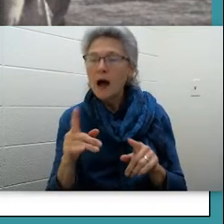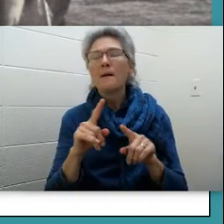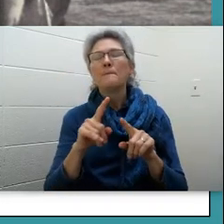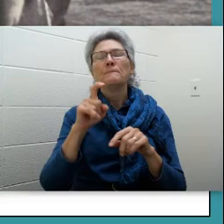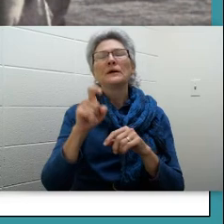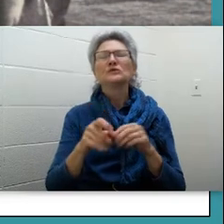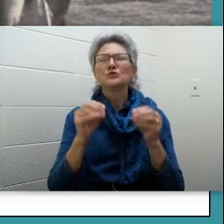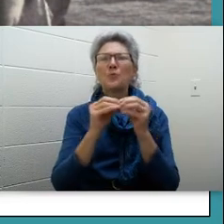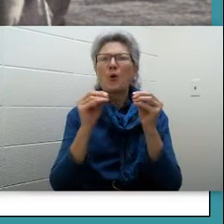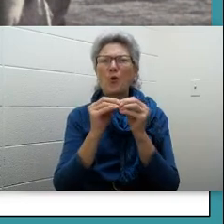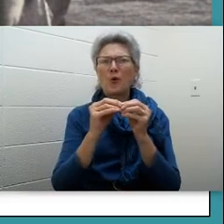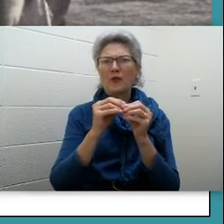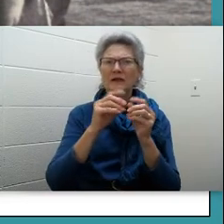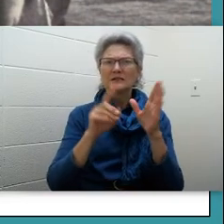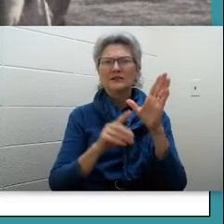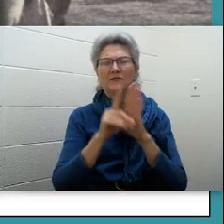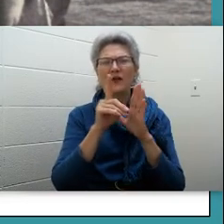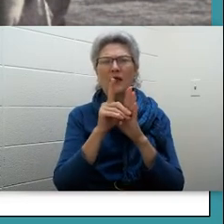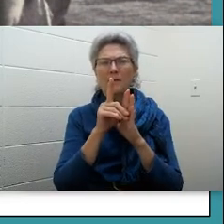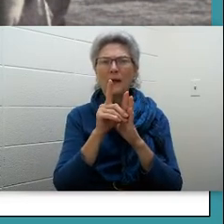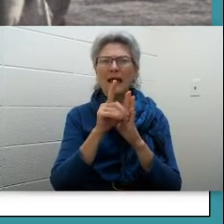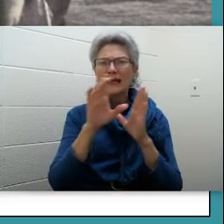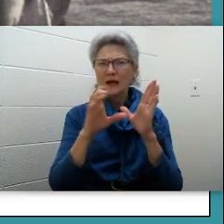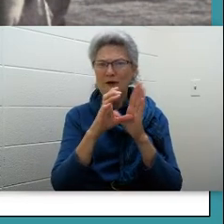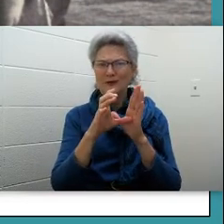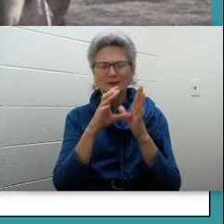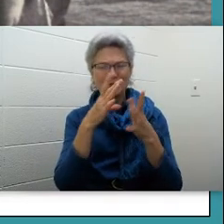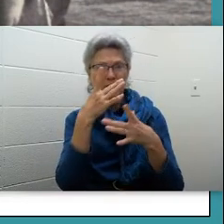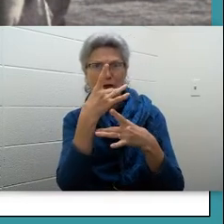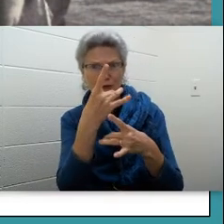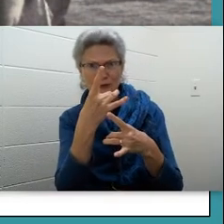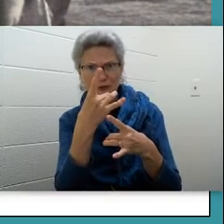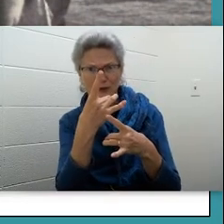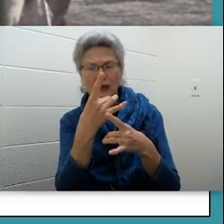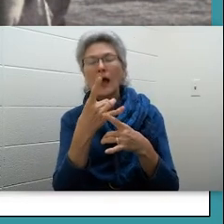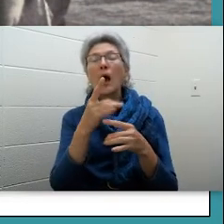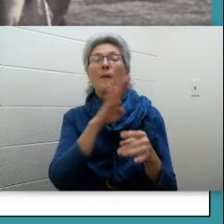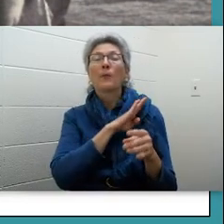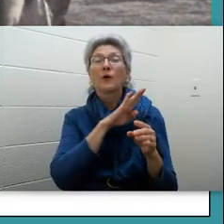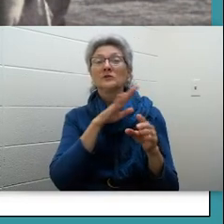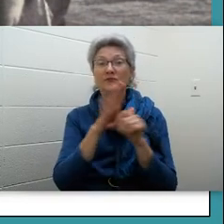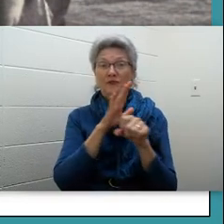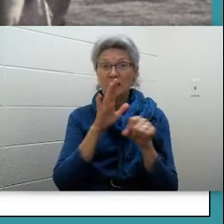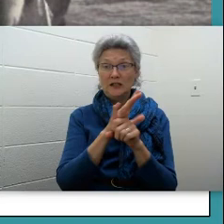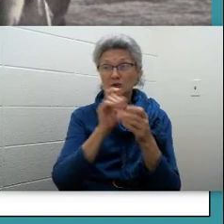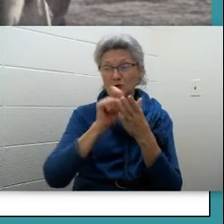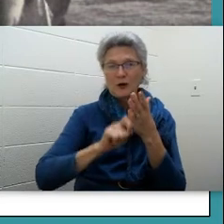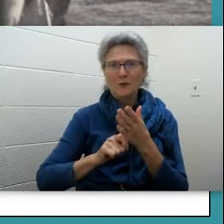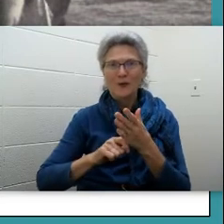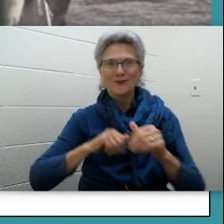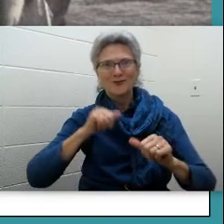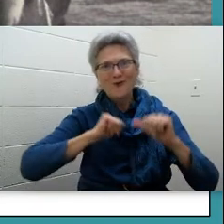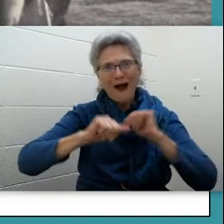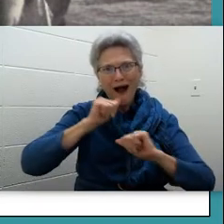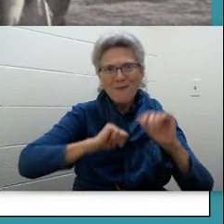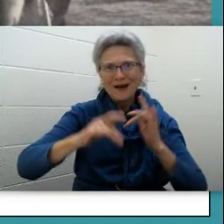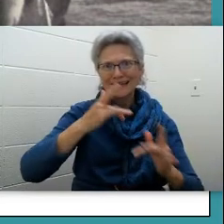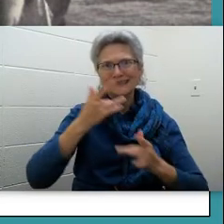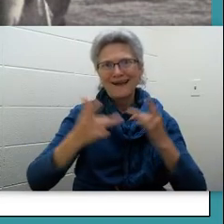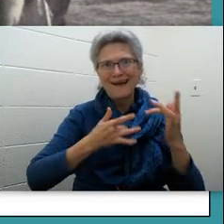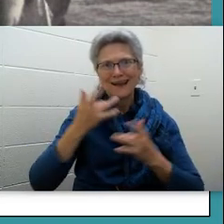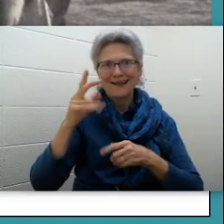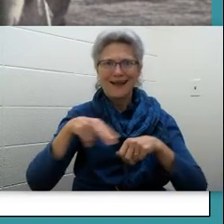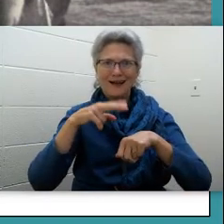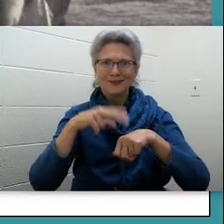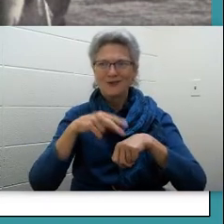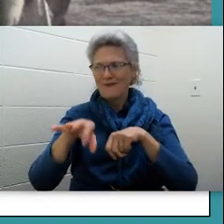create appealing characters. Burroughs fills his writing with drama. It is the natural excitement found in the